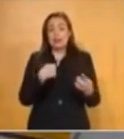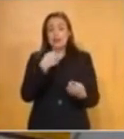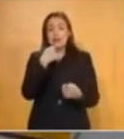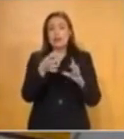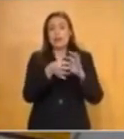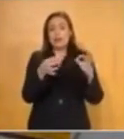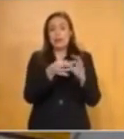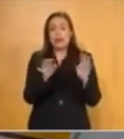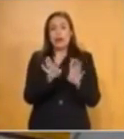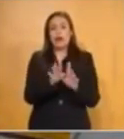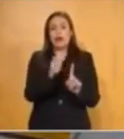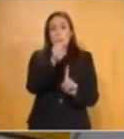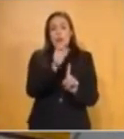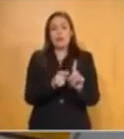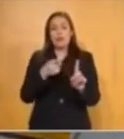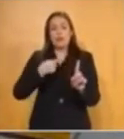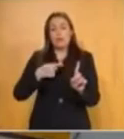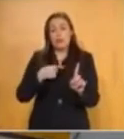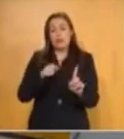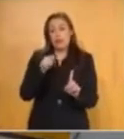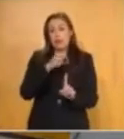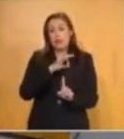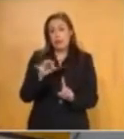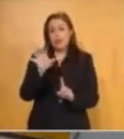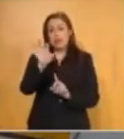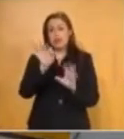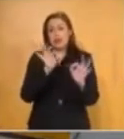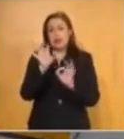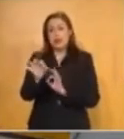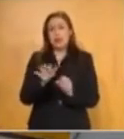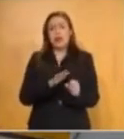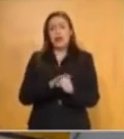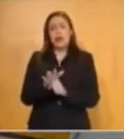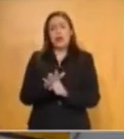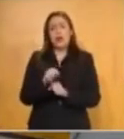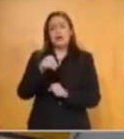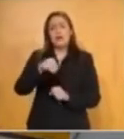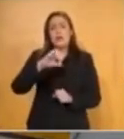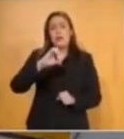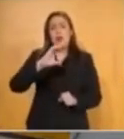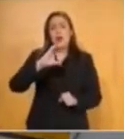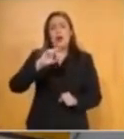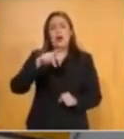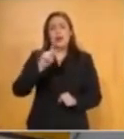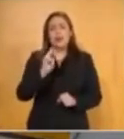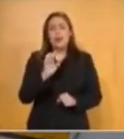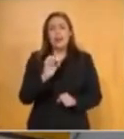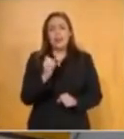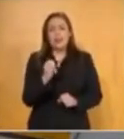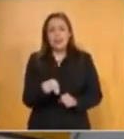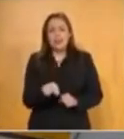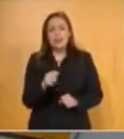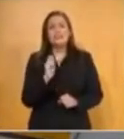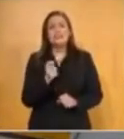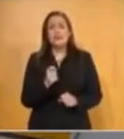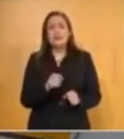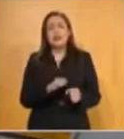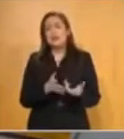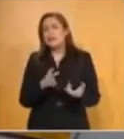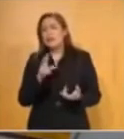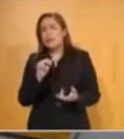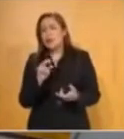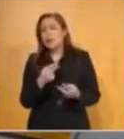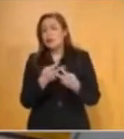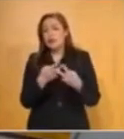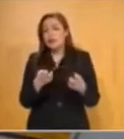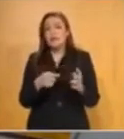we classify them in positive and negative, mocking it's not a positive adjective, it's negative.